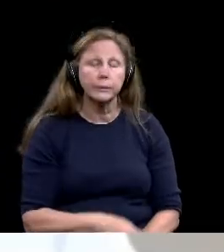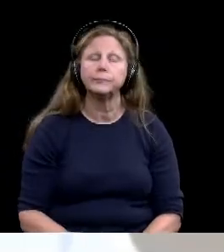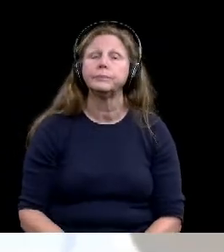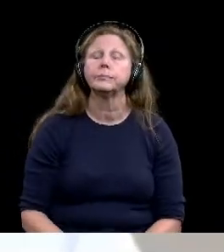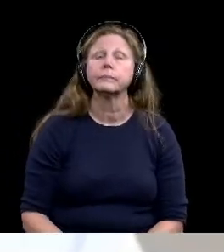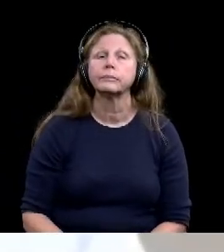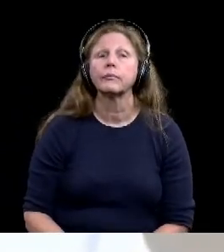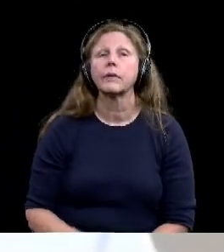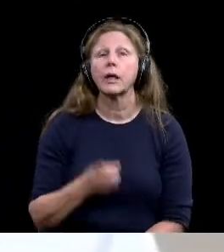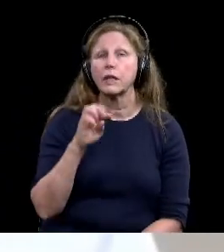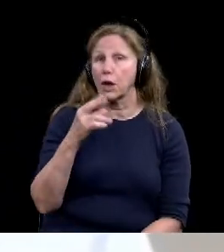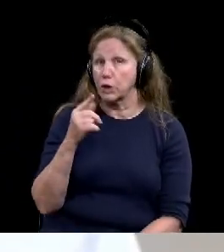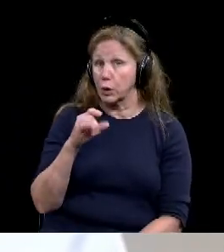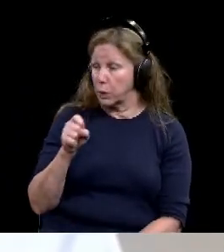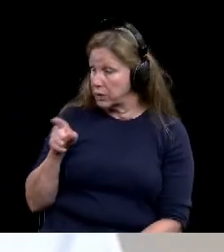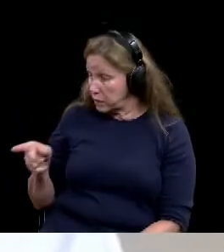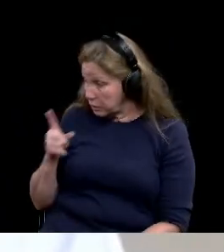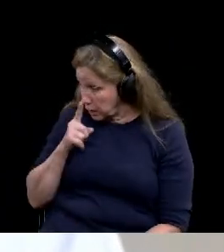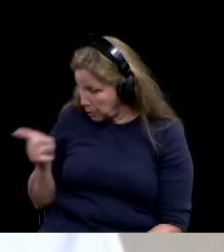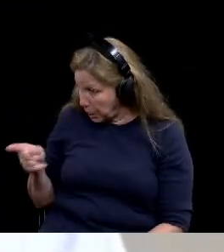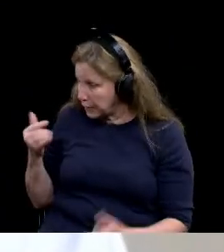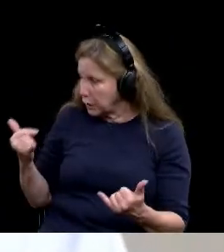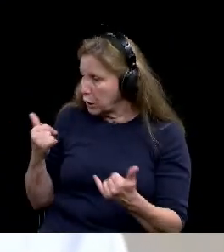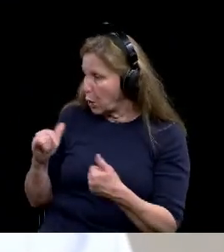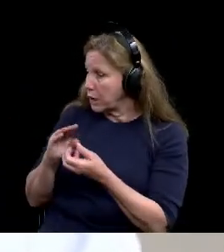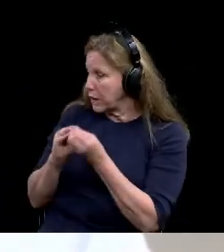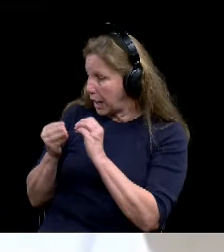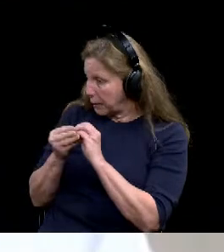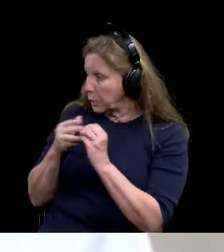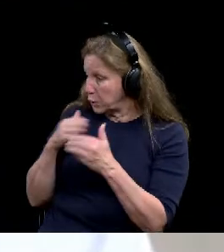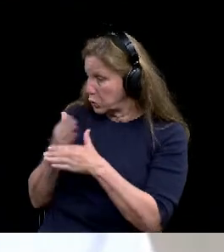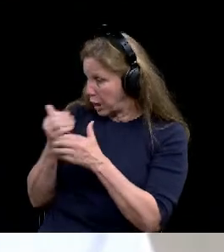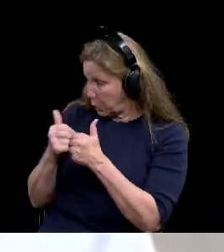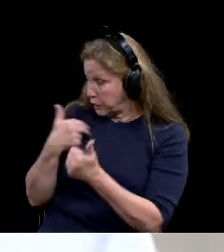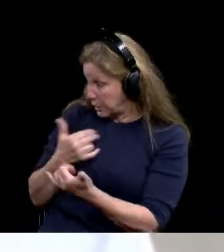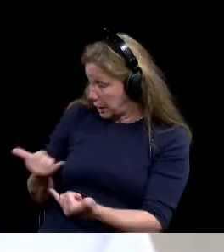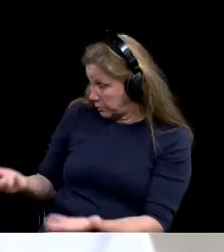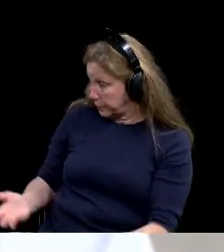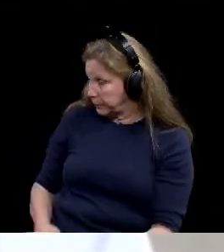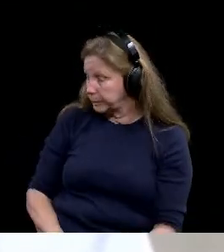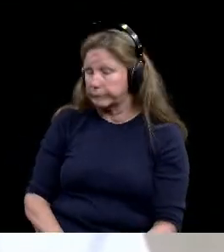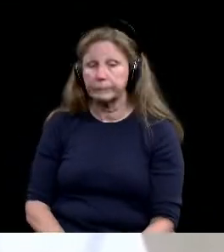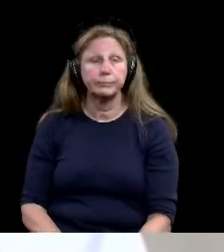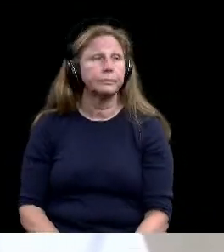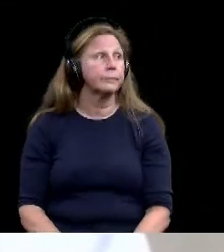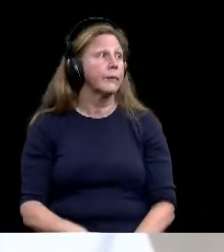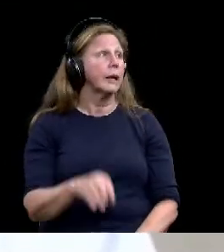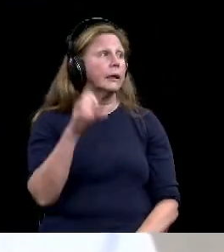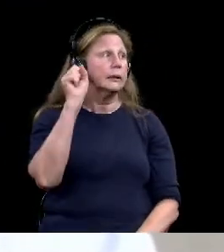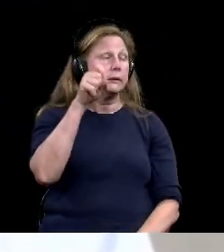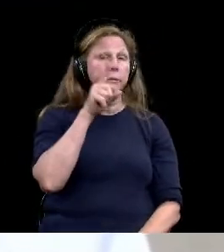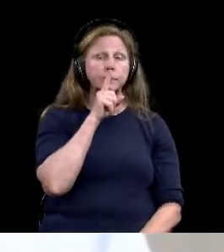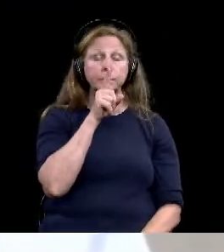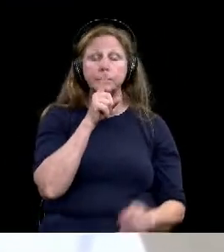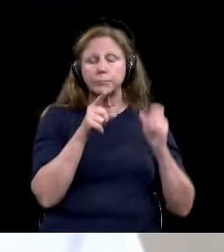absolutely. And first, let me thank Judge Felton for those important comments, particularly as they pertain